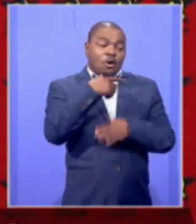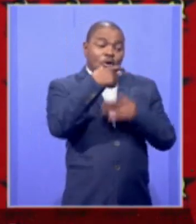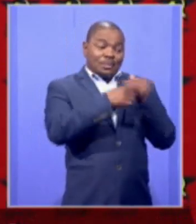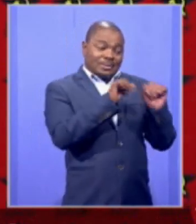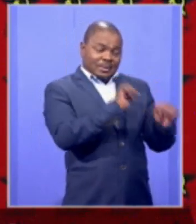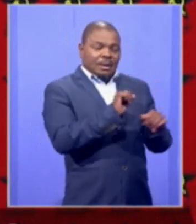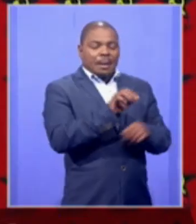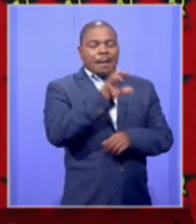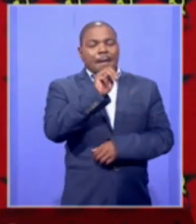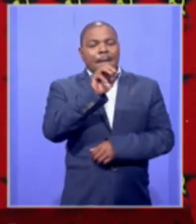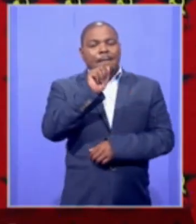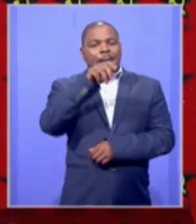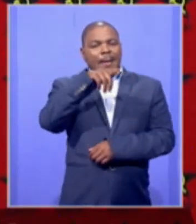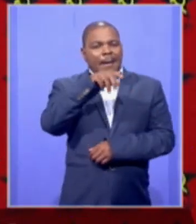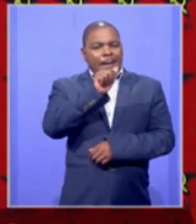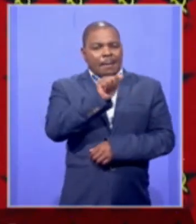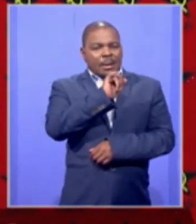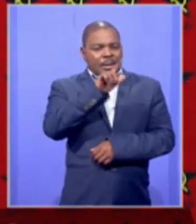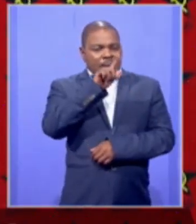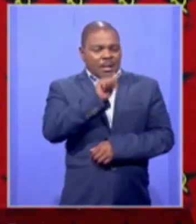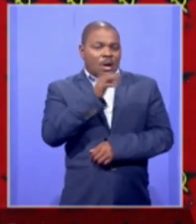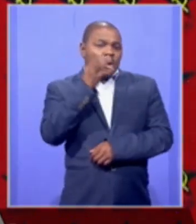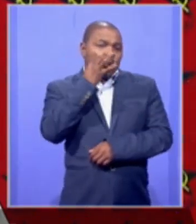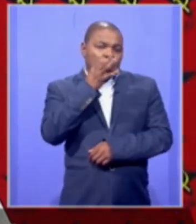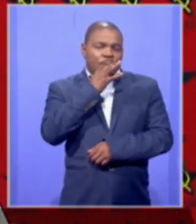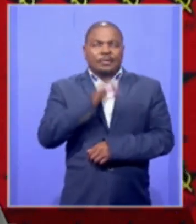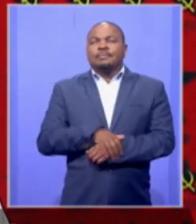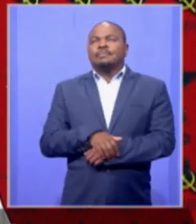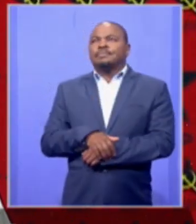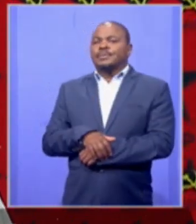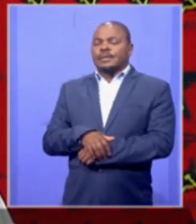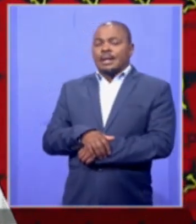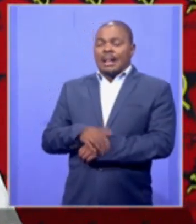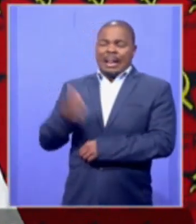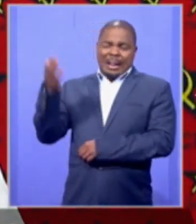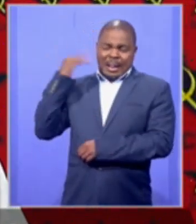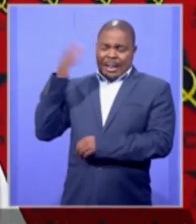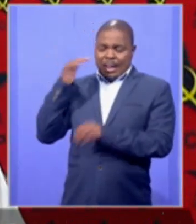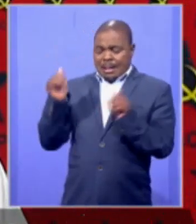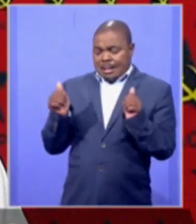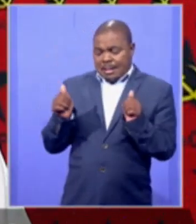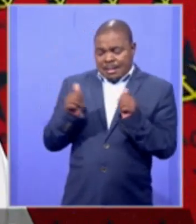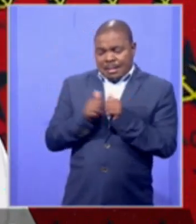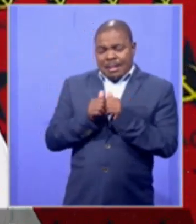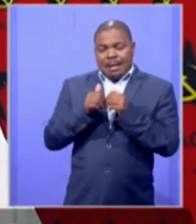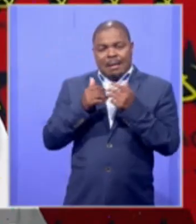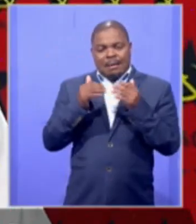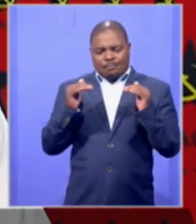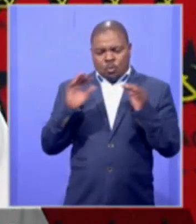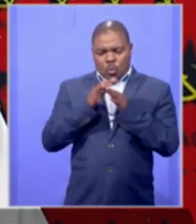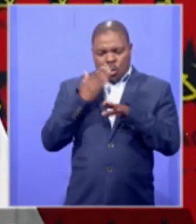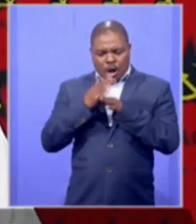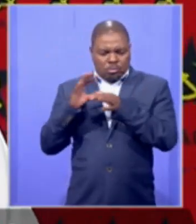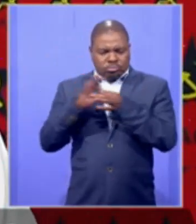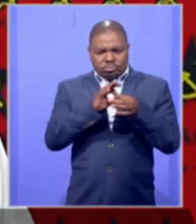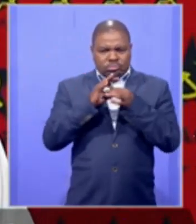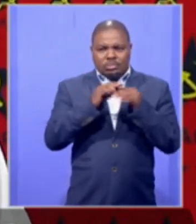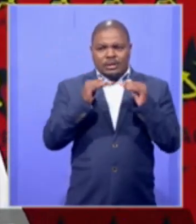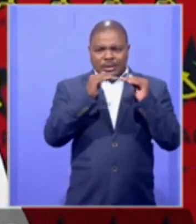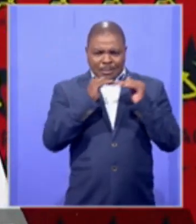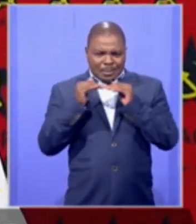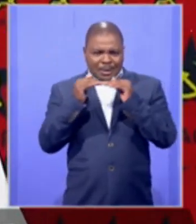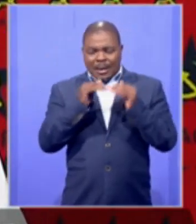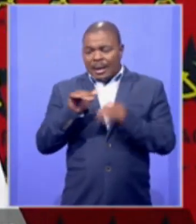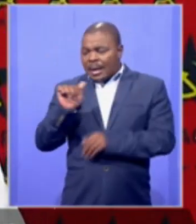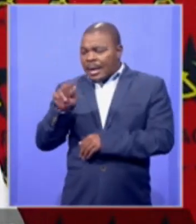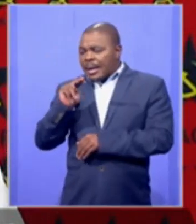gore ke gantla since ba nna le botsalano bo under democracy ANC tsa sebaka go